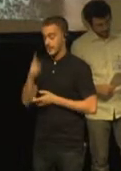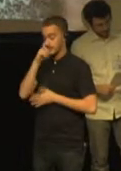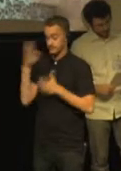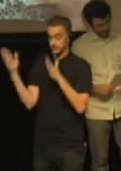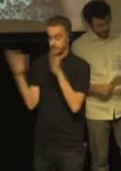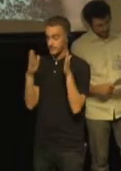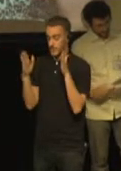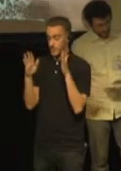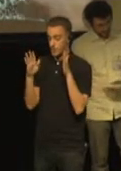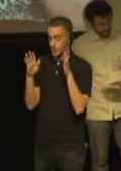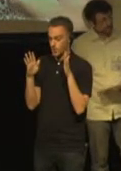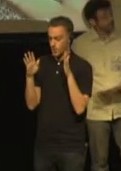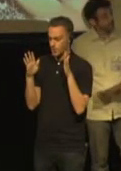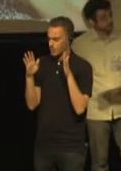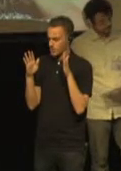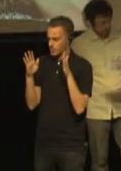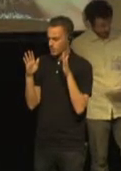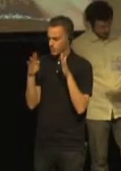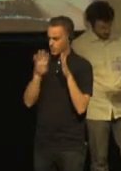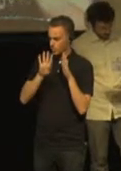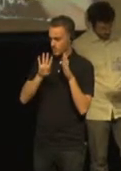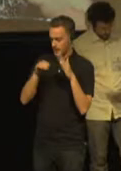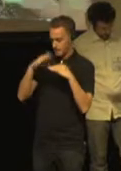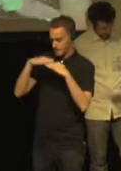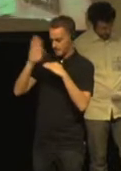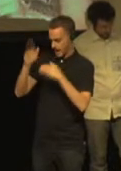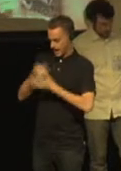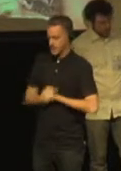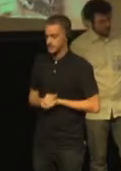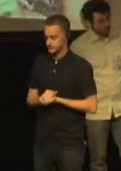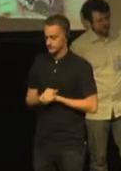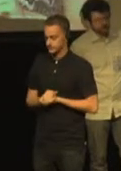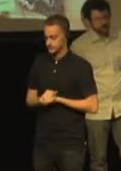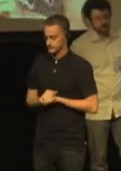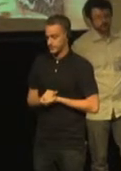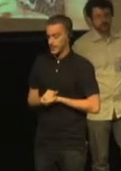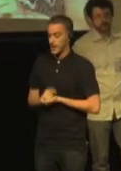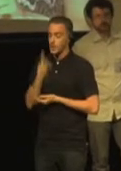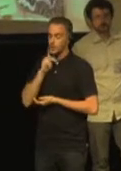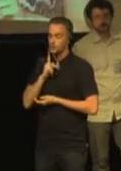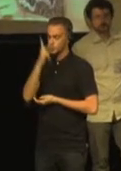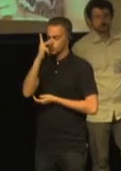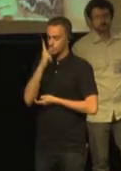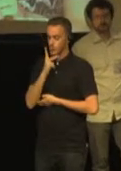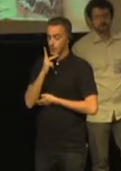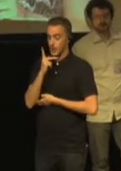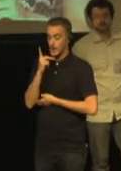So, as we knew already, deafblindness is more common in older